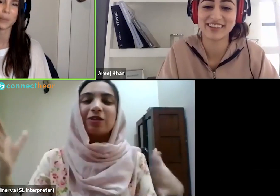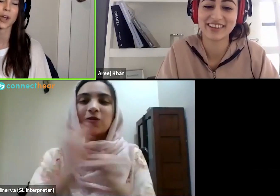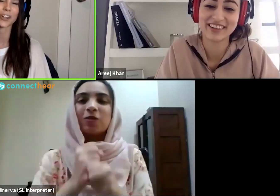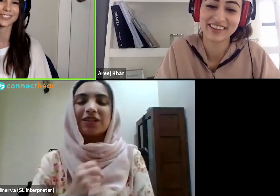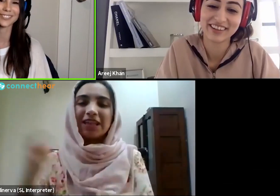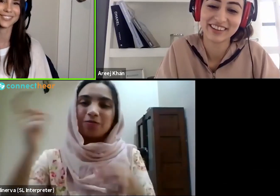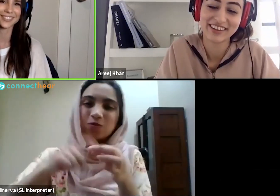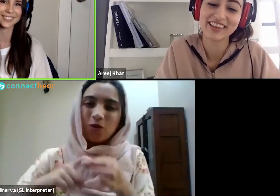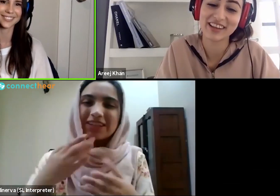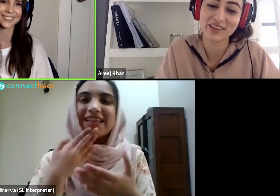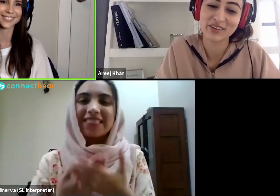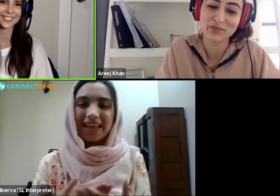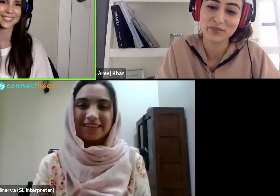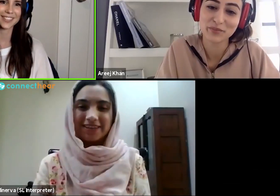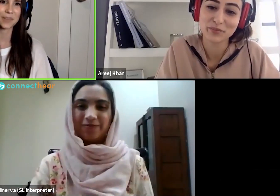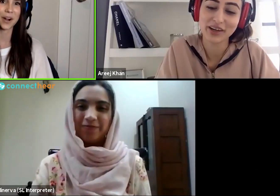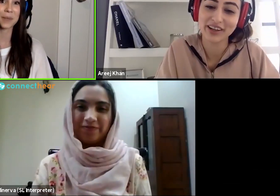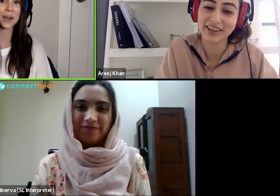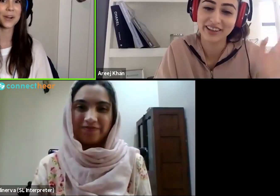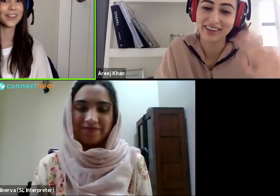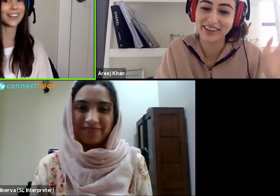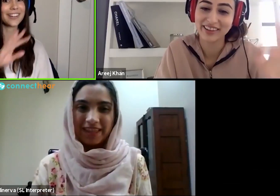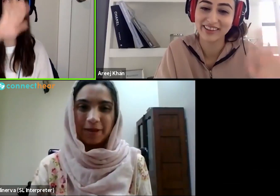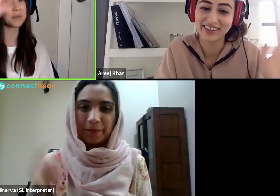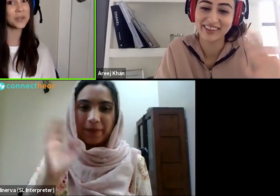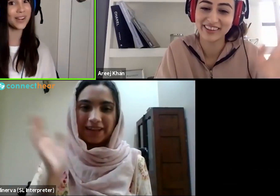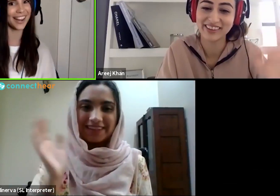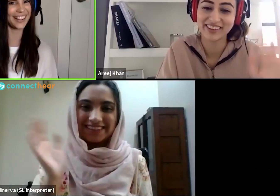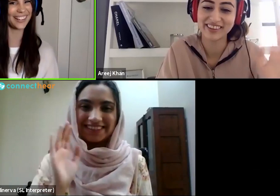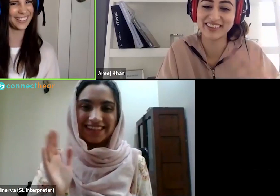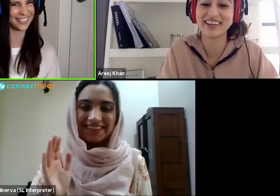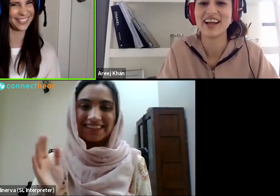It was an honor. Thank you. Okay. All right. Well, good night